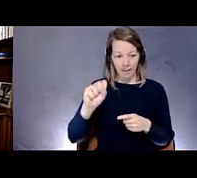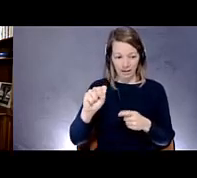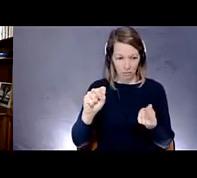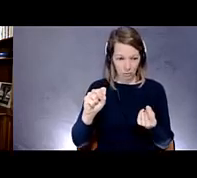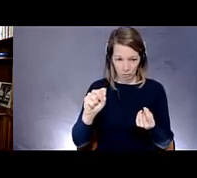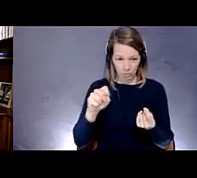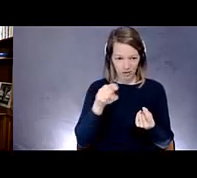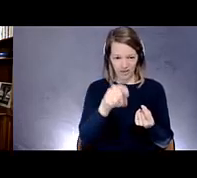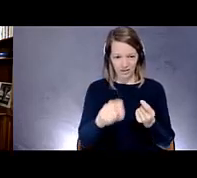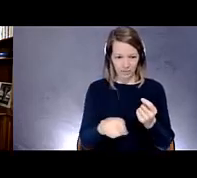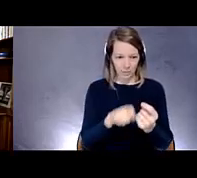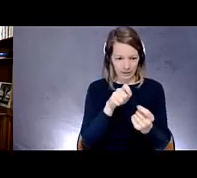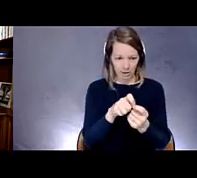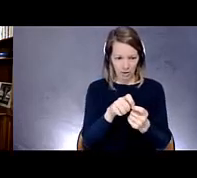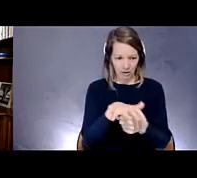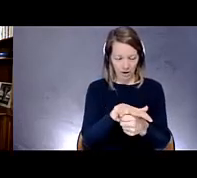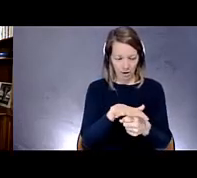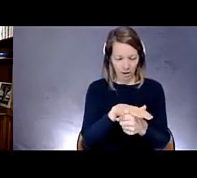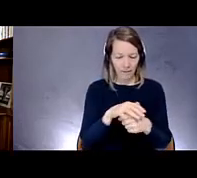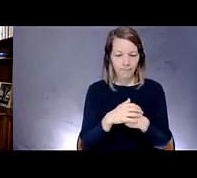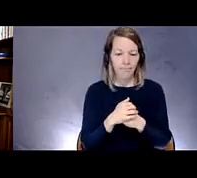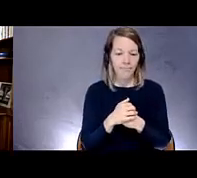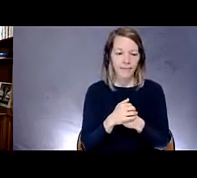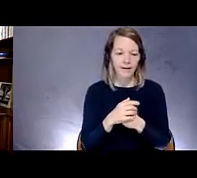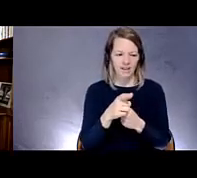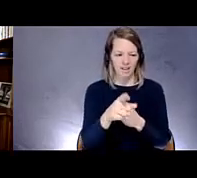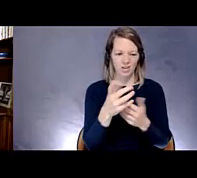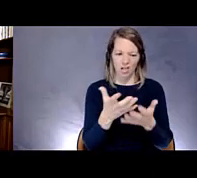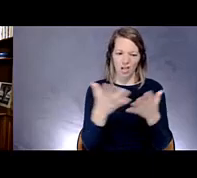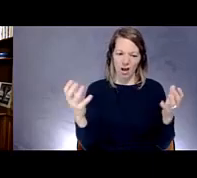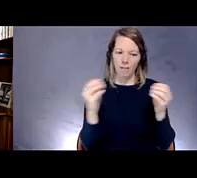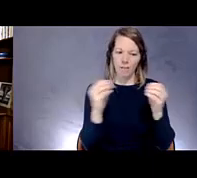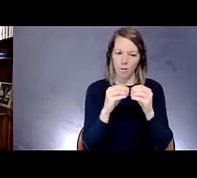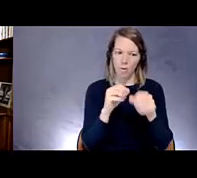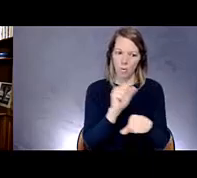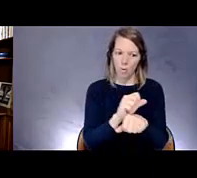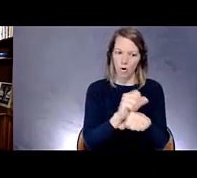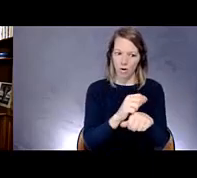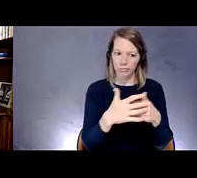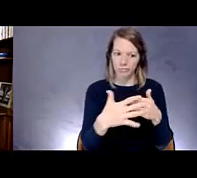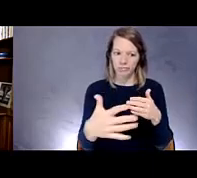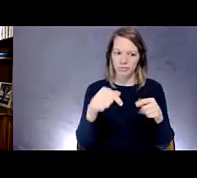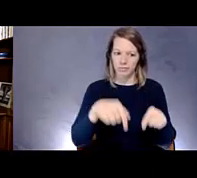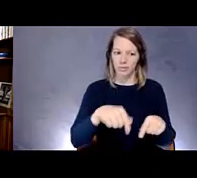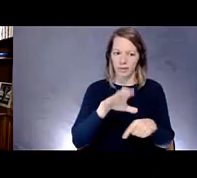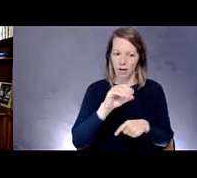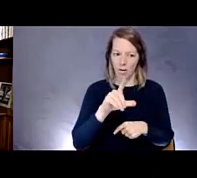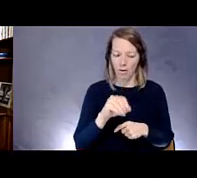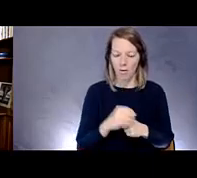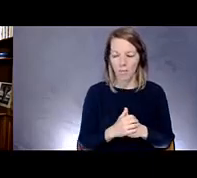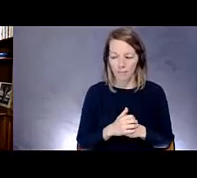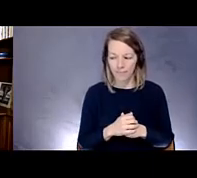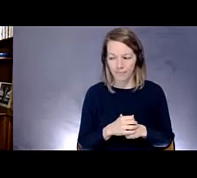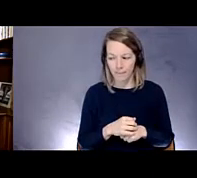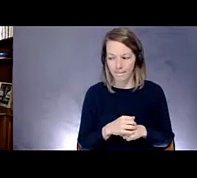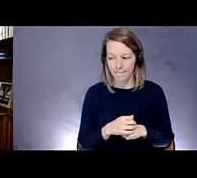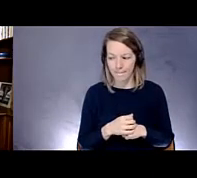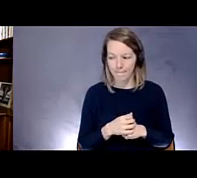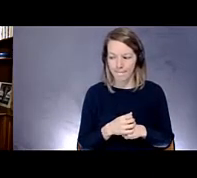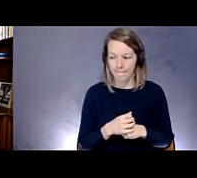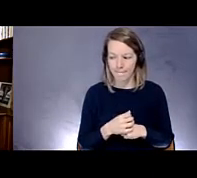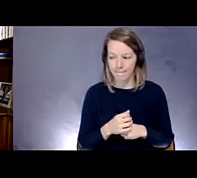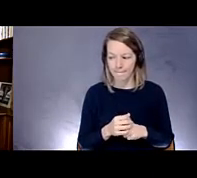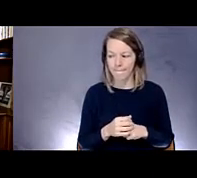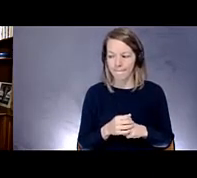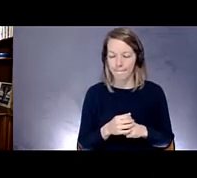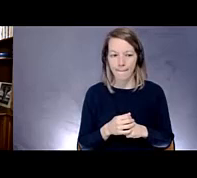in this particular area, and there's a lot more work to be done with Colorado. Next slide. Kim also